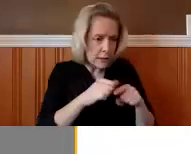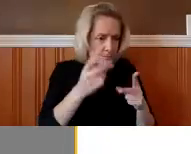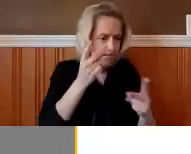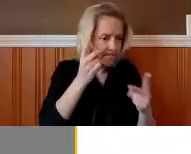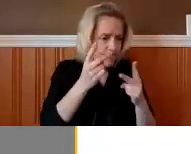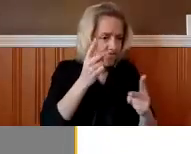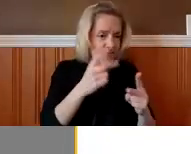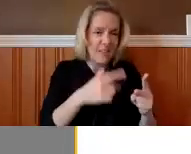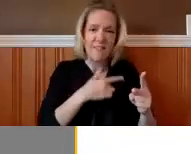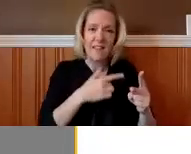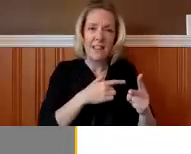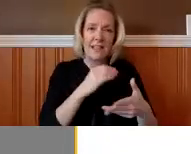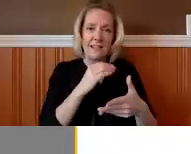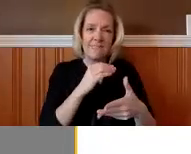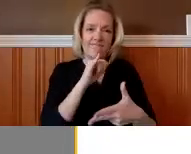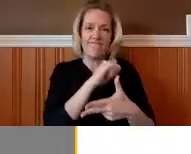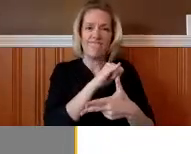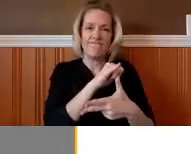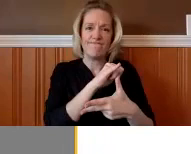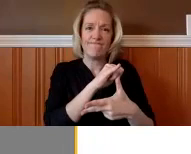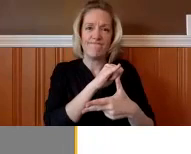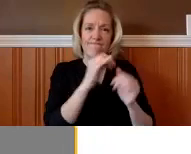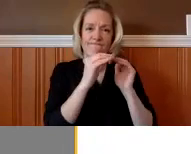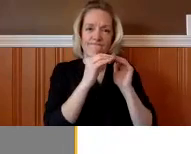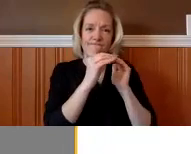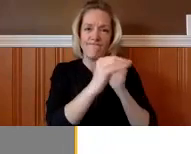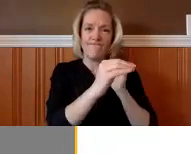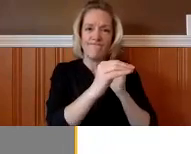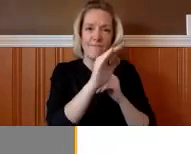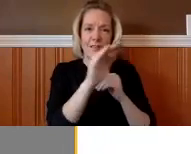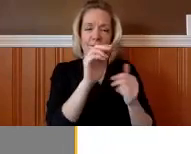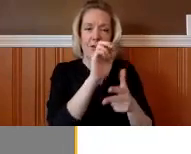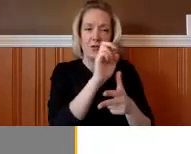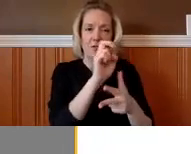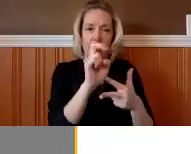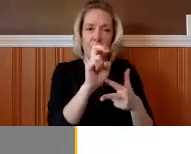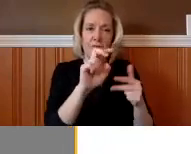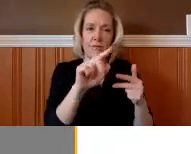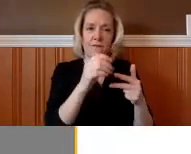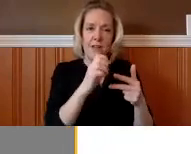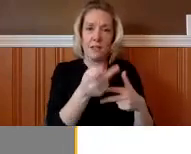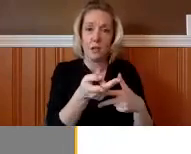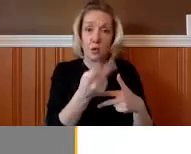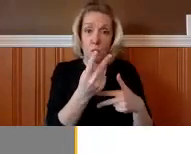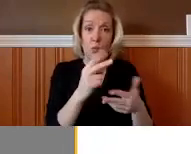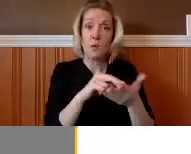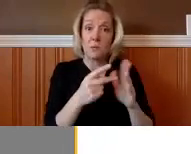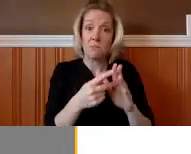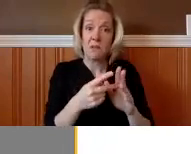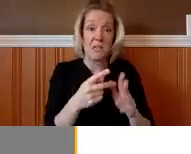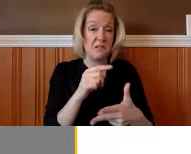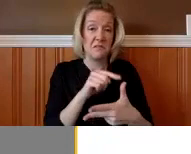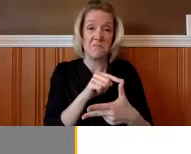them progress to level 2, like no matter what age or anything, they are always considered phase 1?